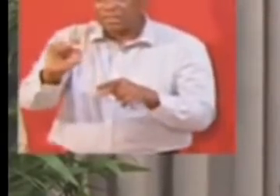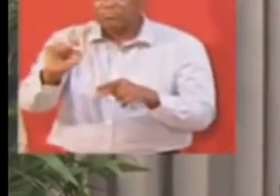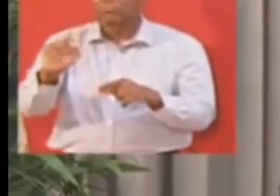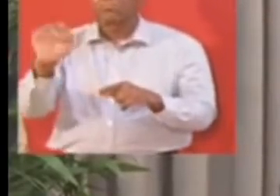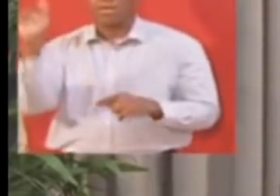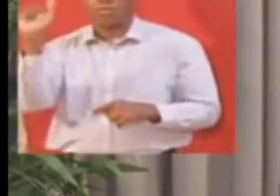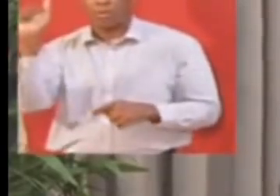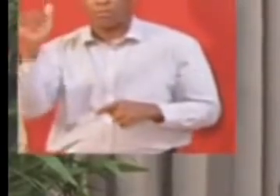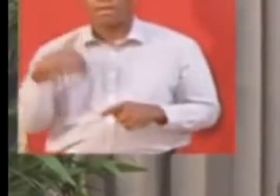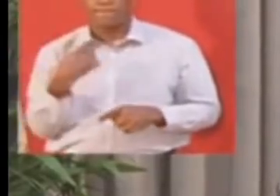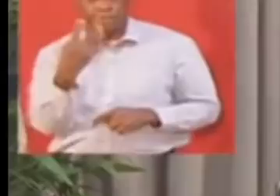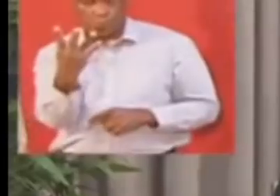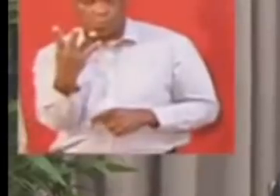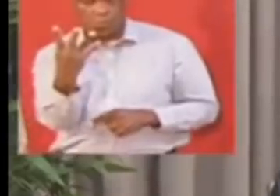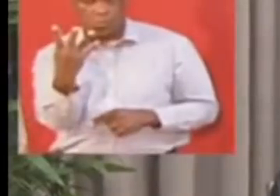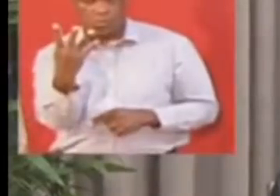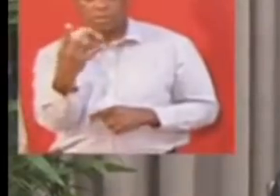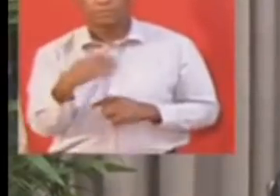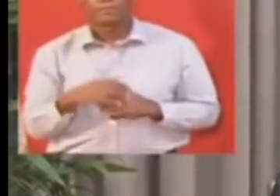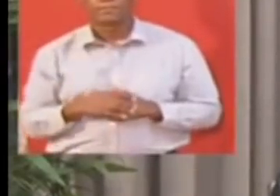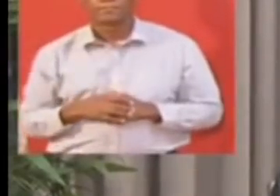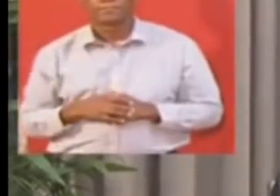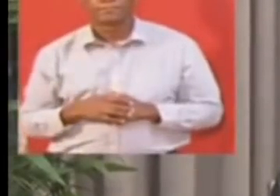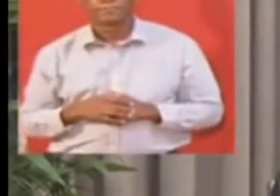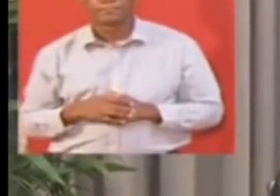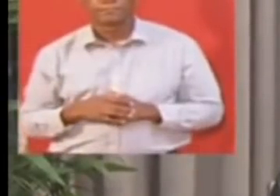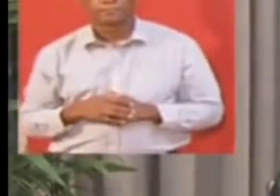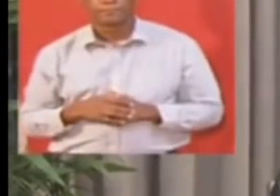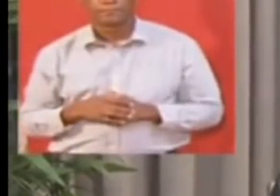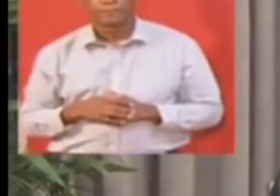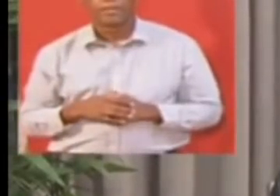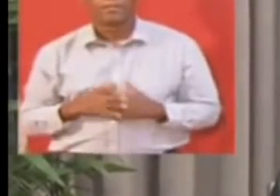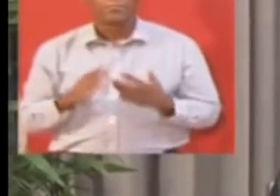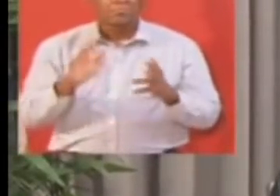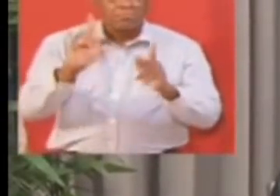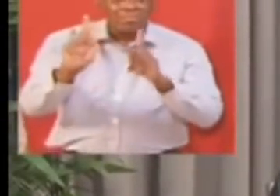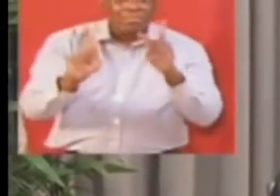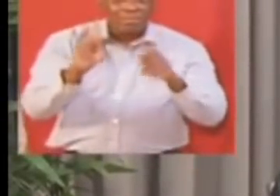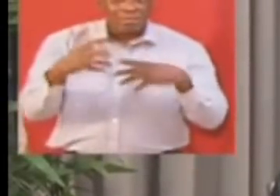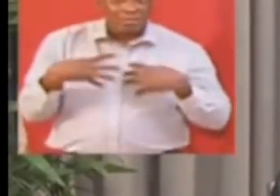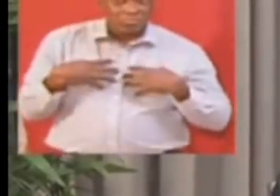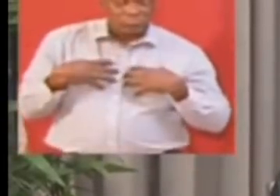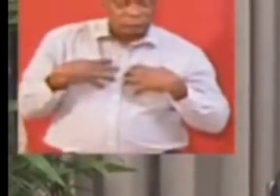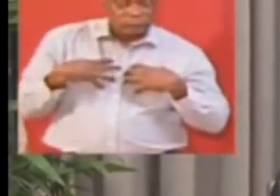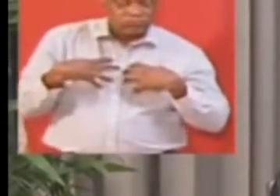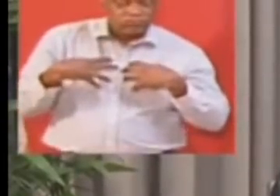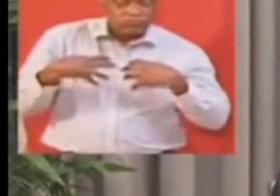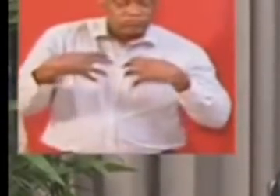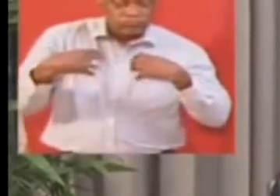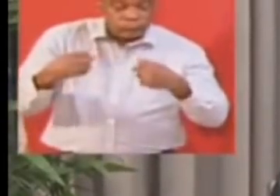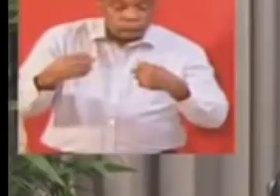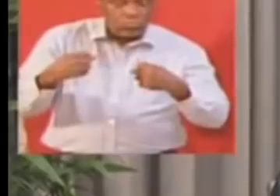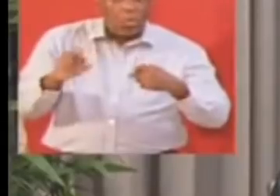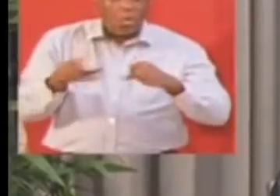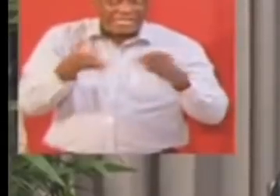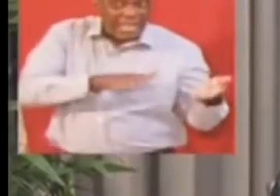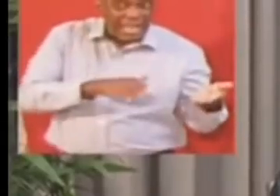as well. The question I think you're asking is, have people been able to recover from ICU and HDU? Yeah?